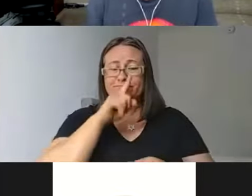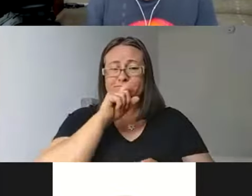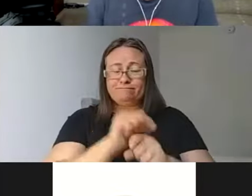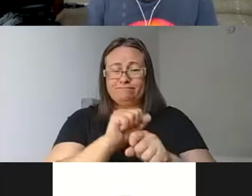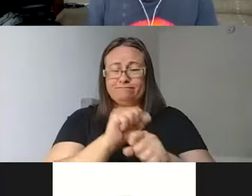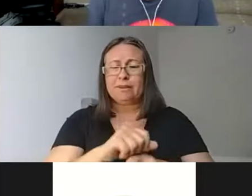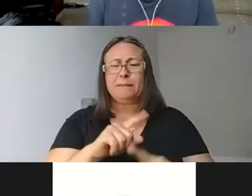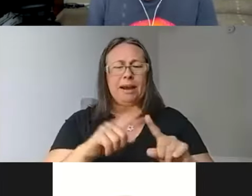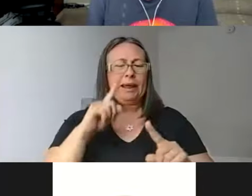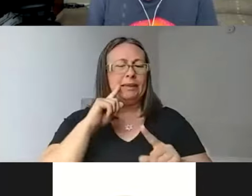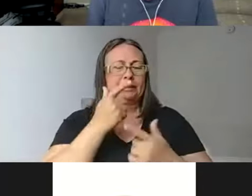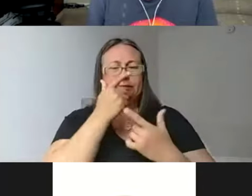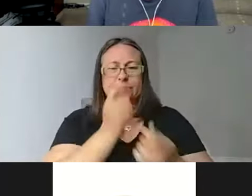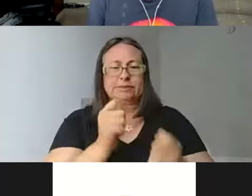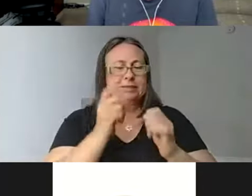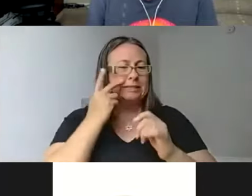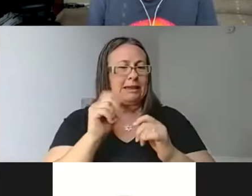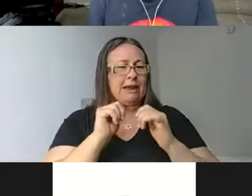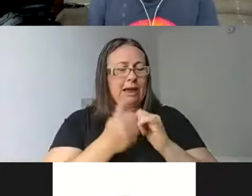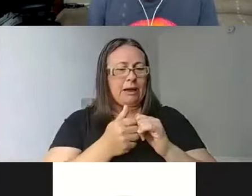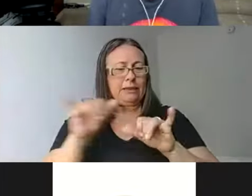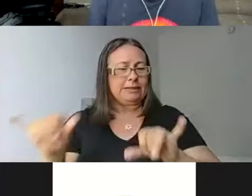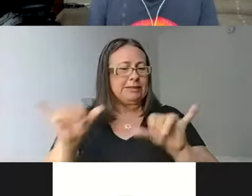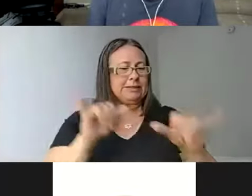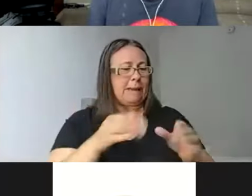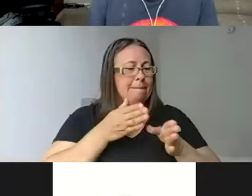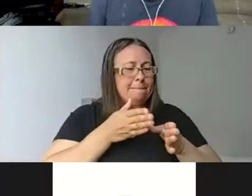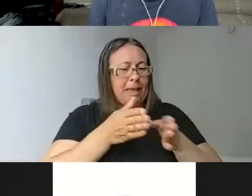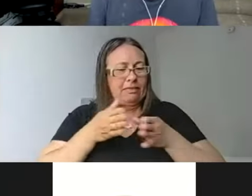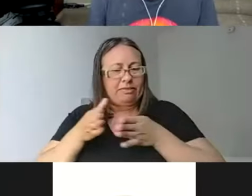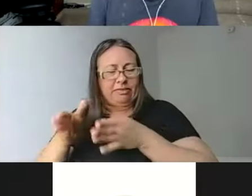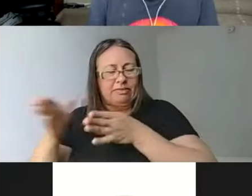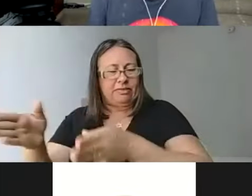how the same pathways get used for different processes.